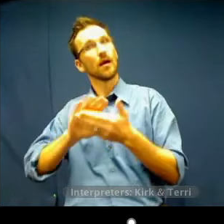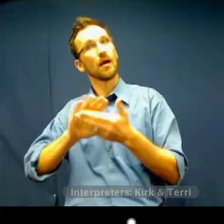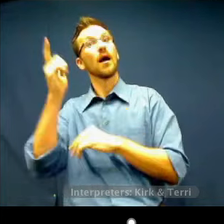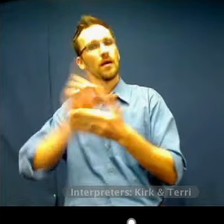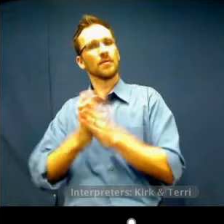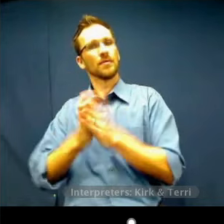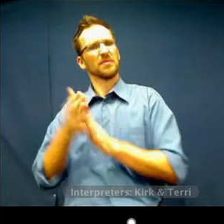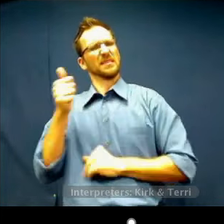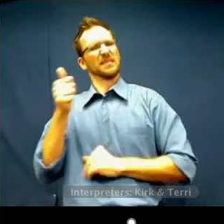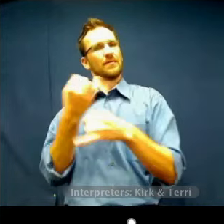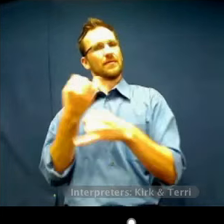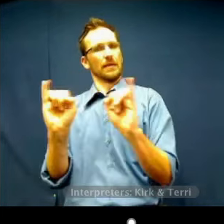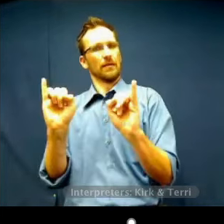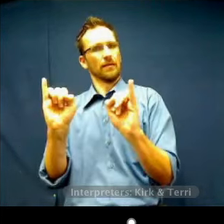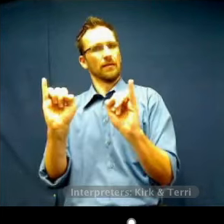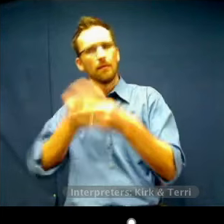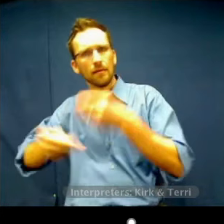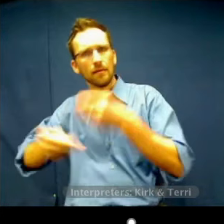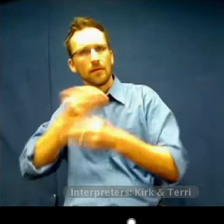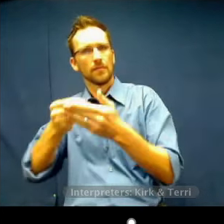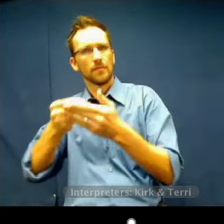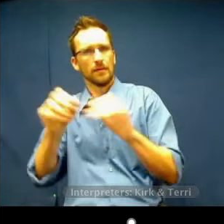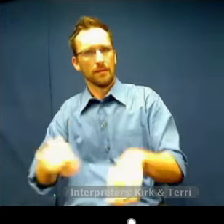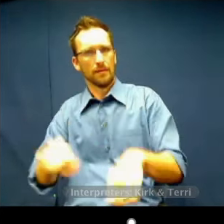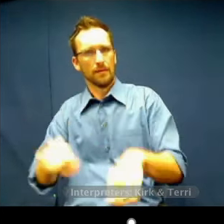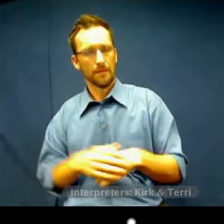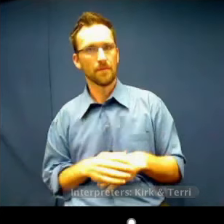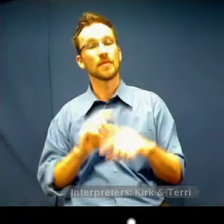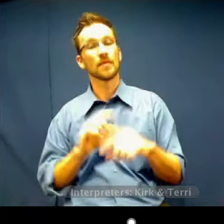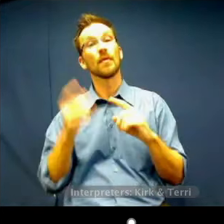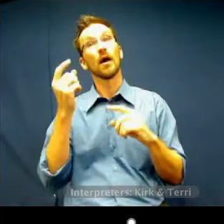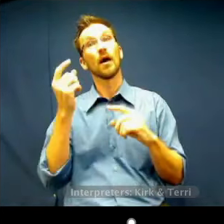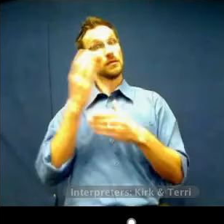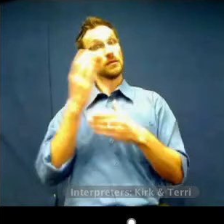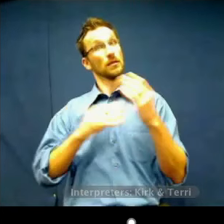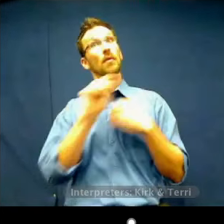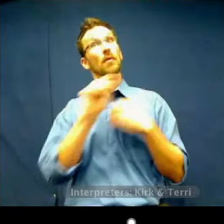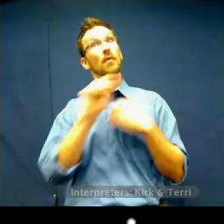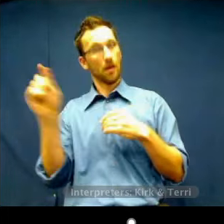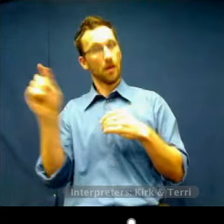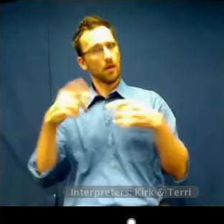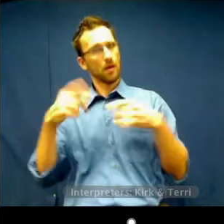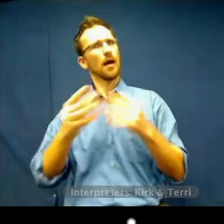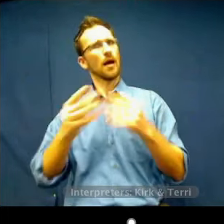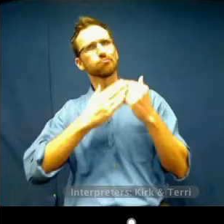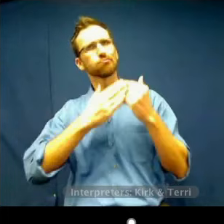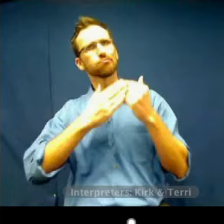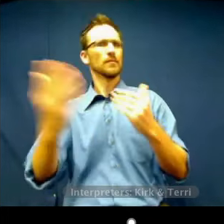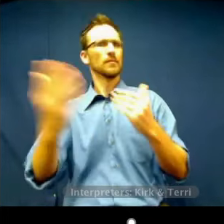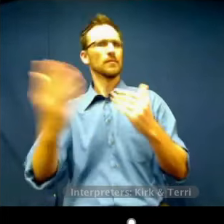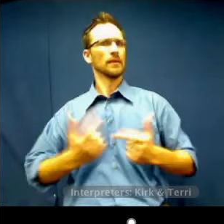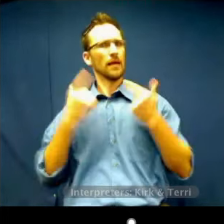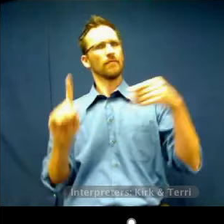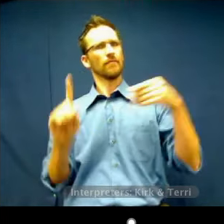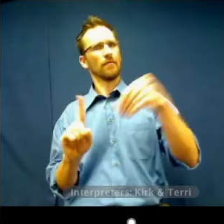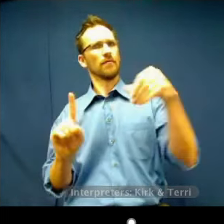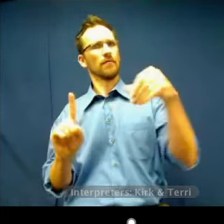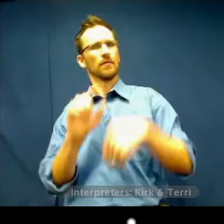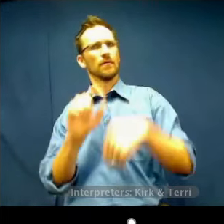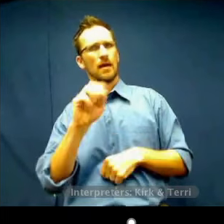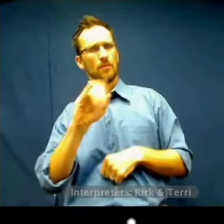There is still, however, indefinite alimony, but it's difficult to prove. You have to essentially prove that the person will